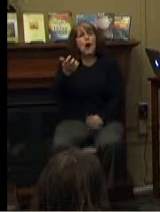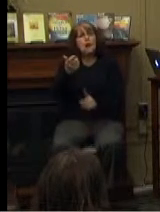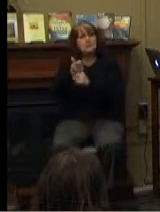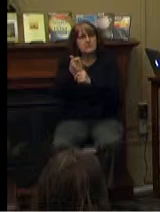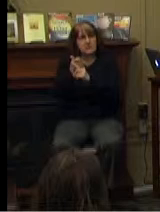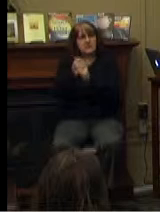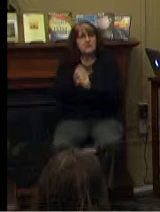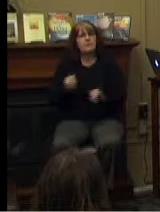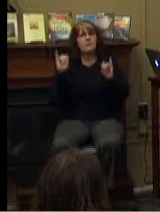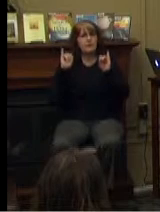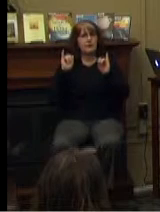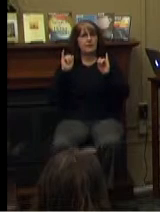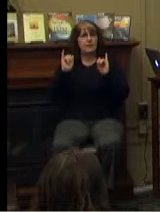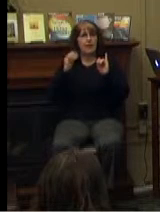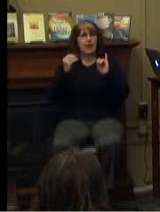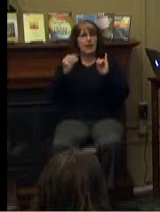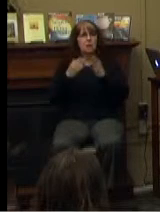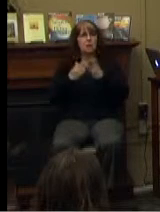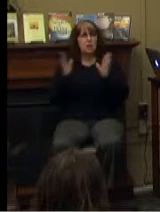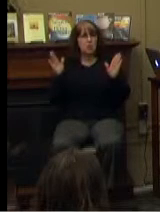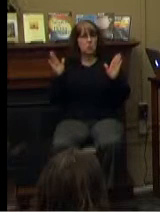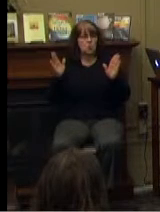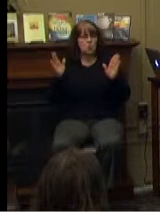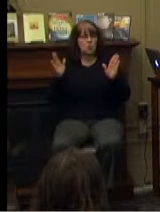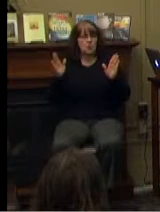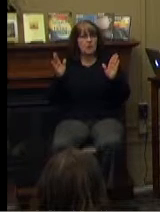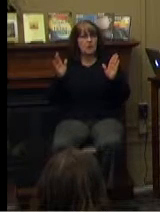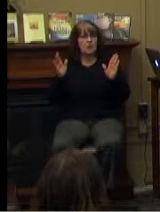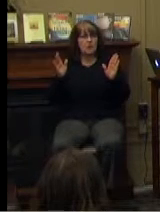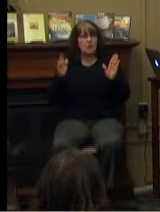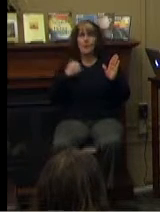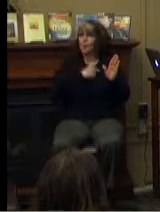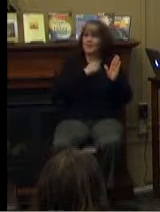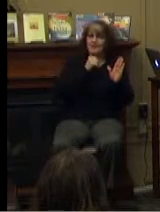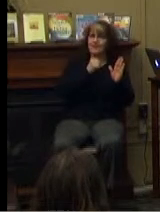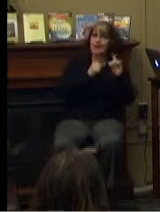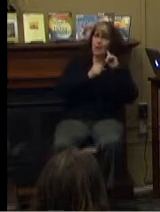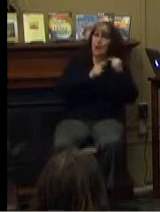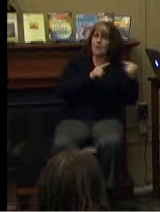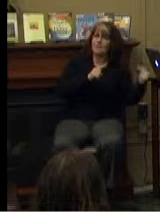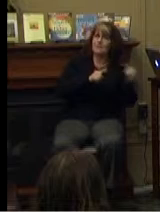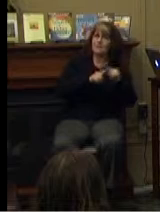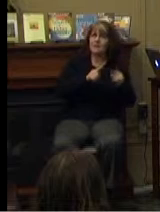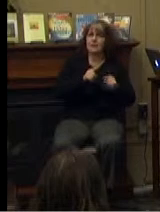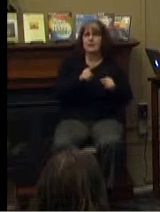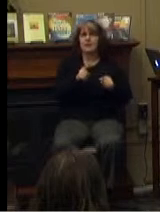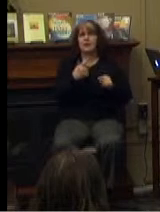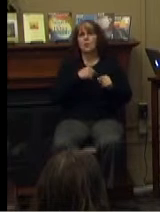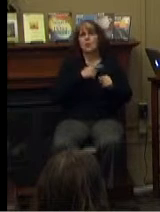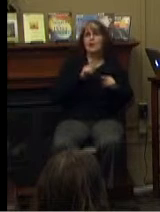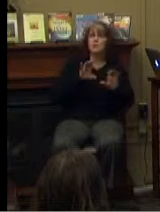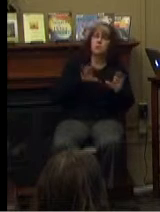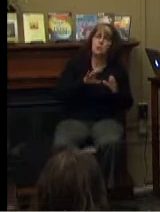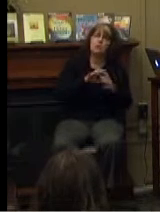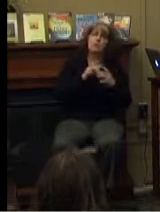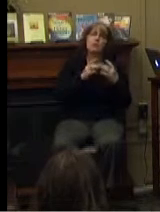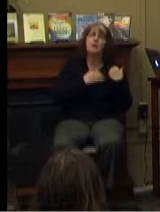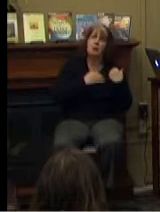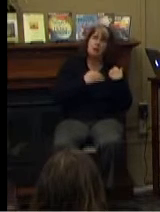they generally, opposed to what we typically hear, that we're having to do all this stuff, all this